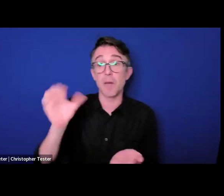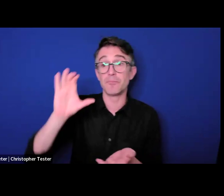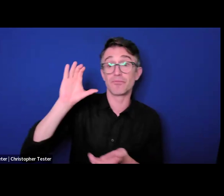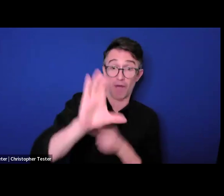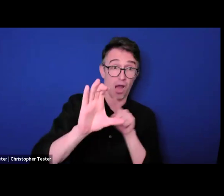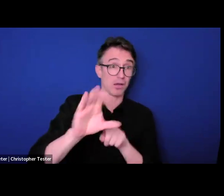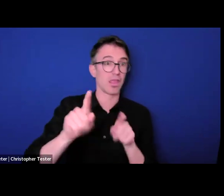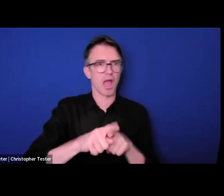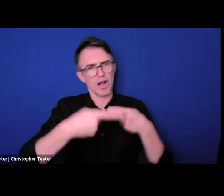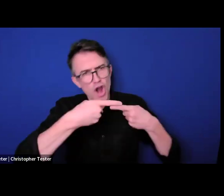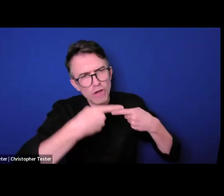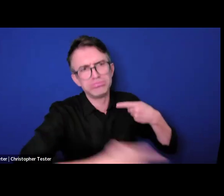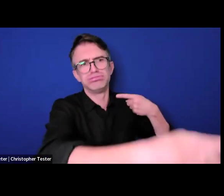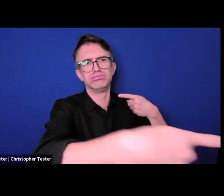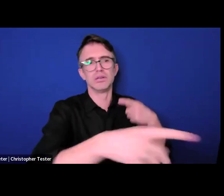the